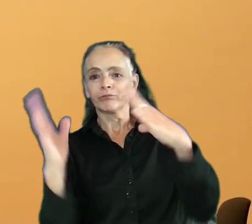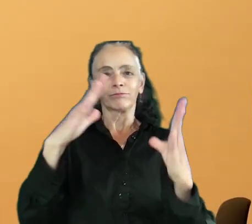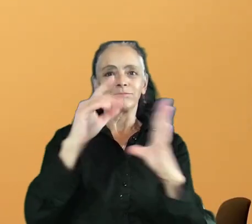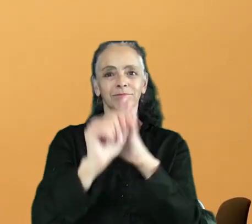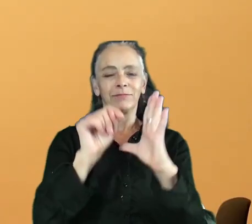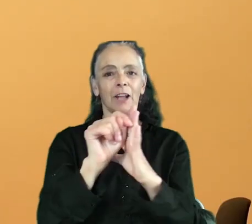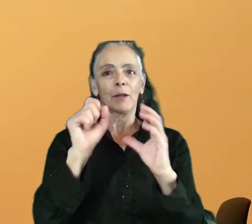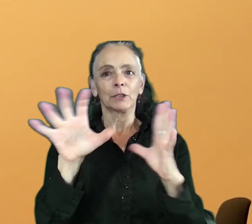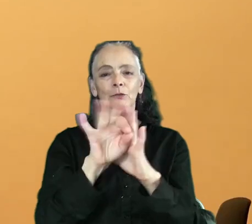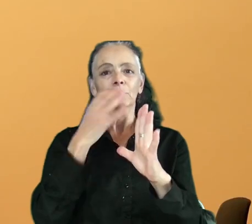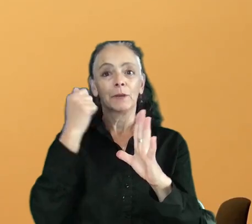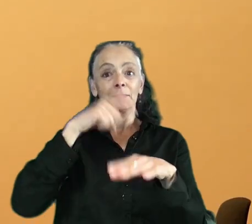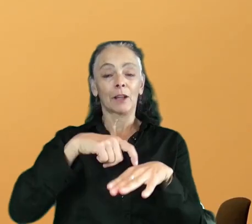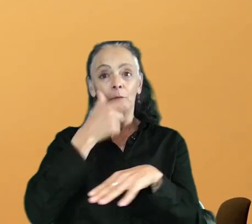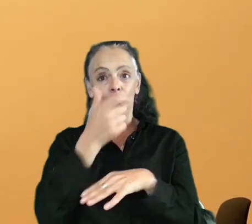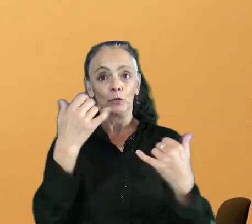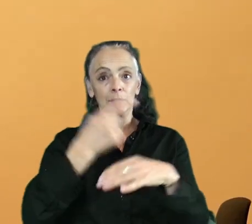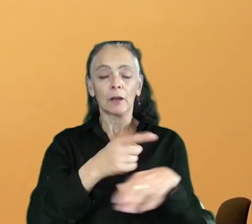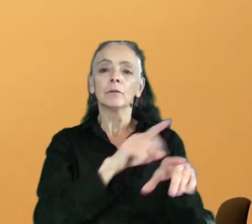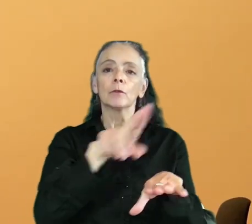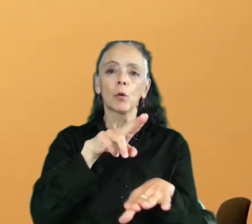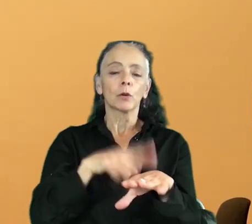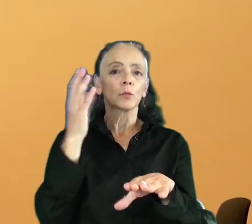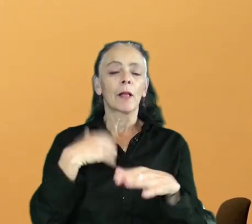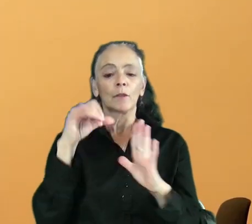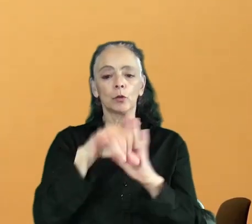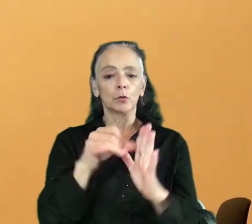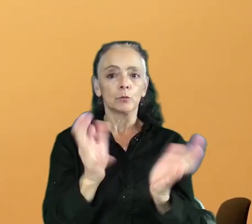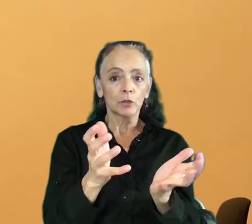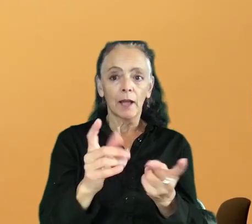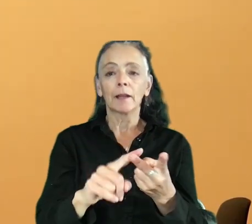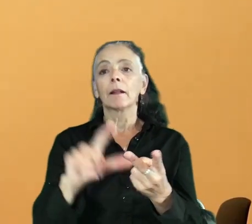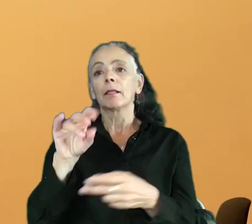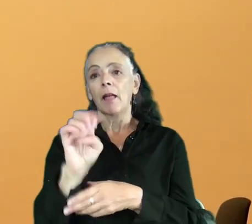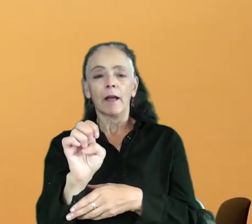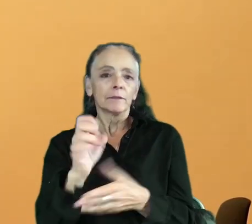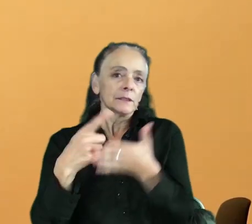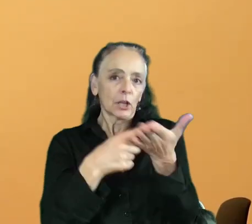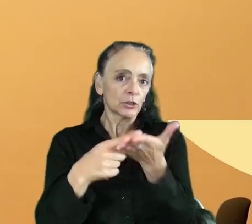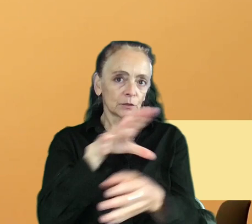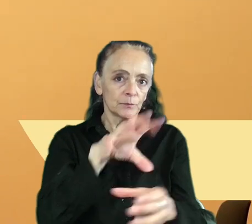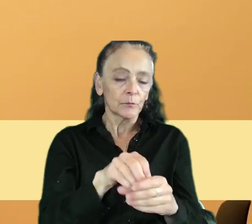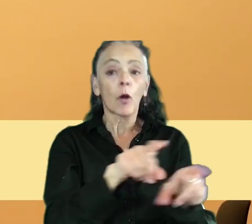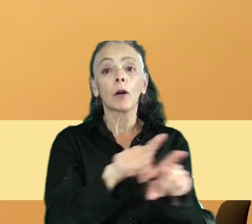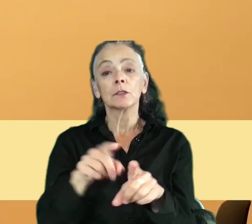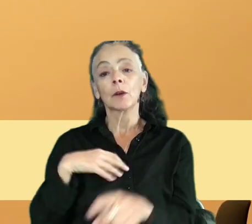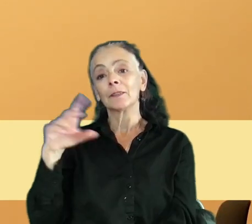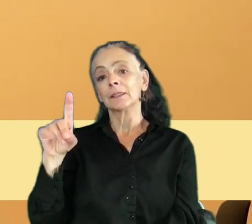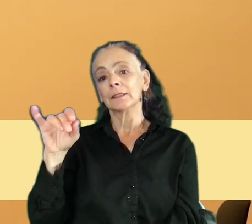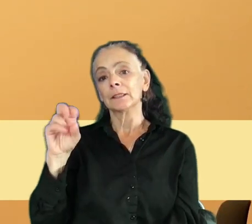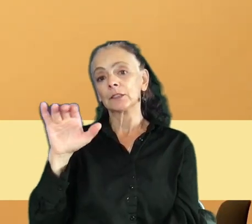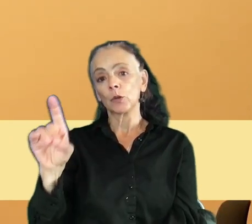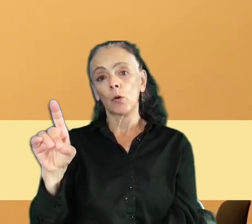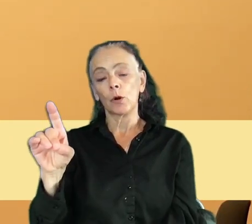today of course there will be youtube chat for live discussion but we also have a discord server for a